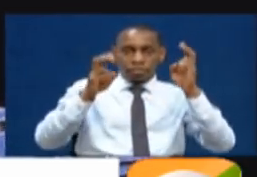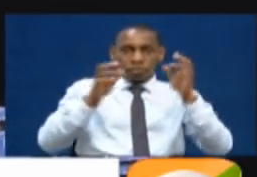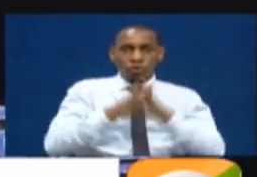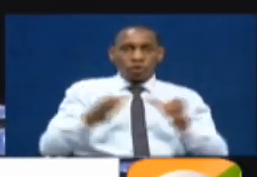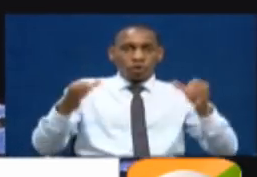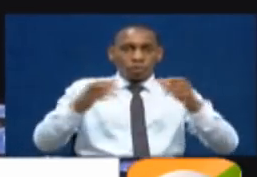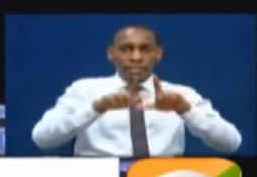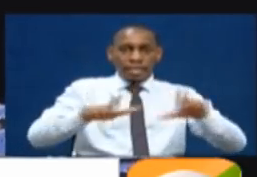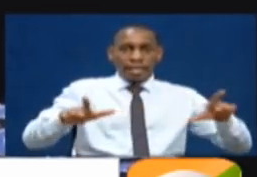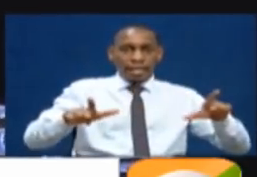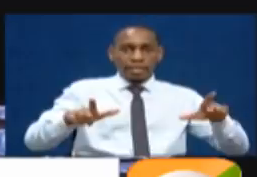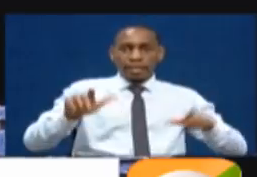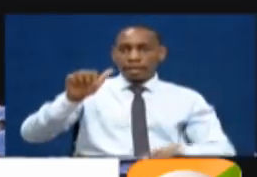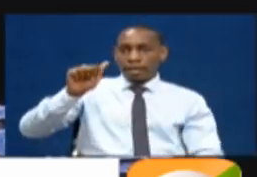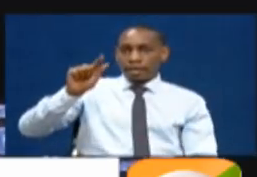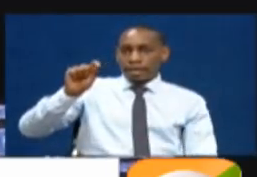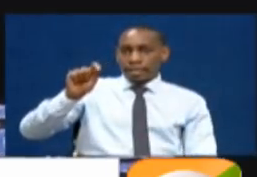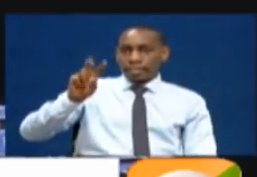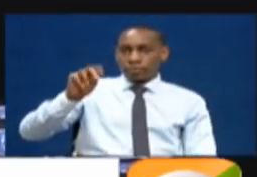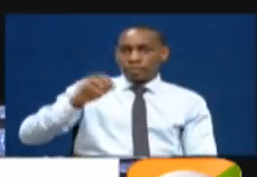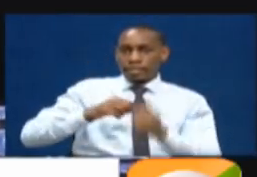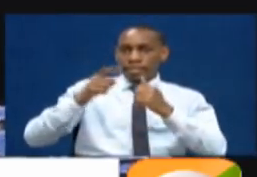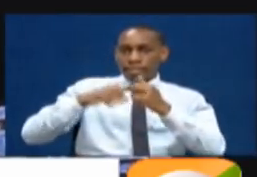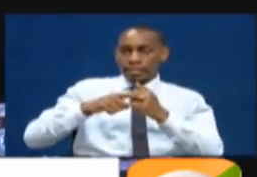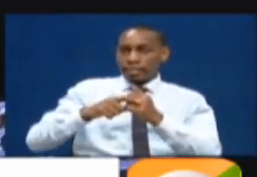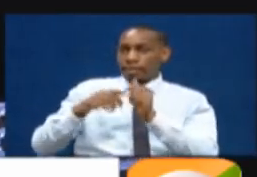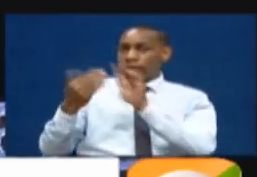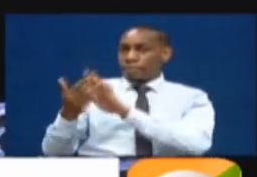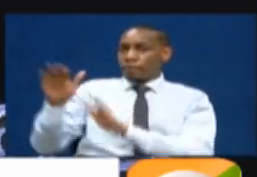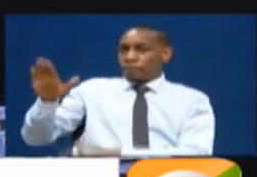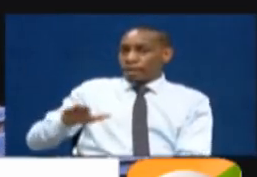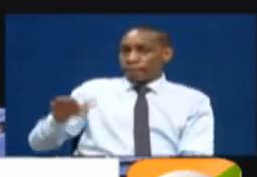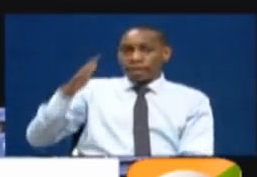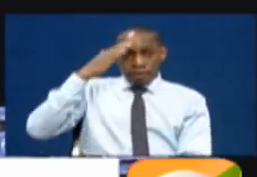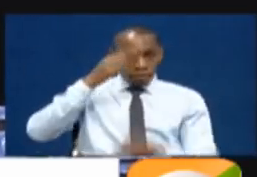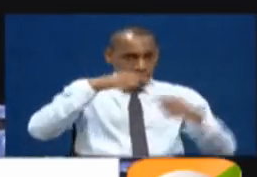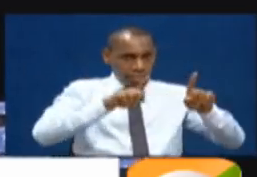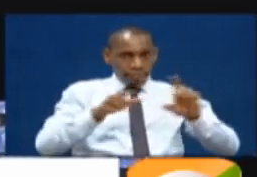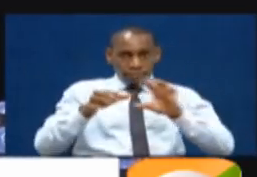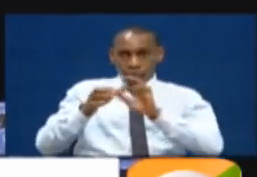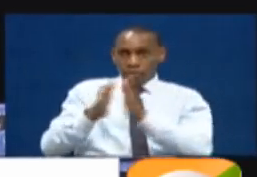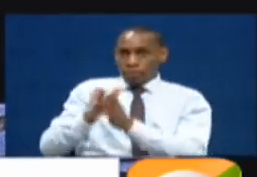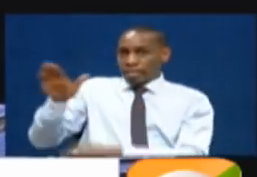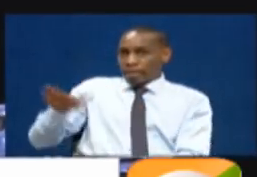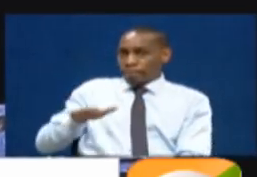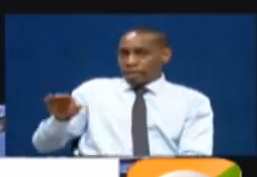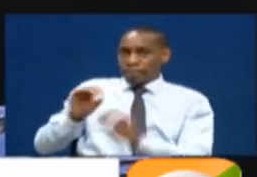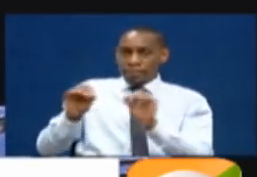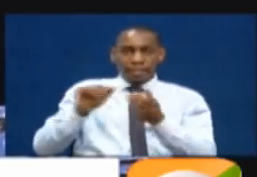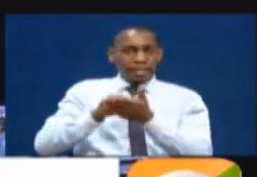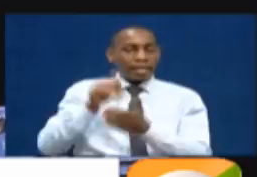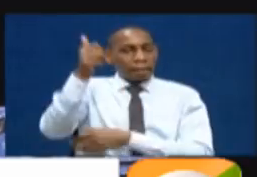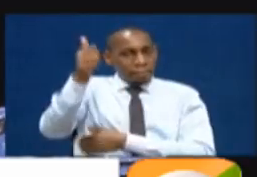Act 2016, still sitting in Bunge, I know you're not in Bunge, that hasn't been